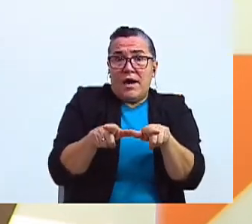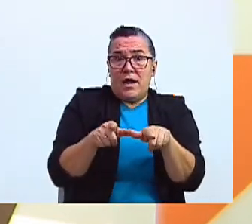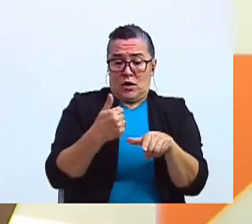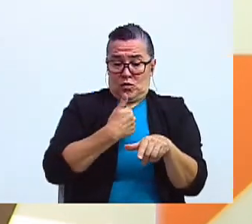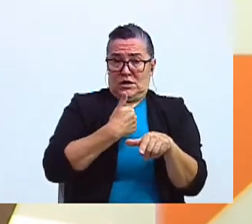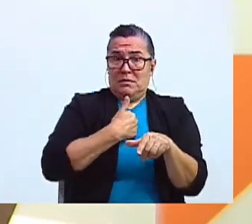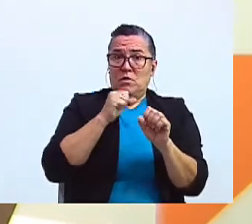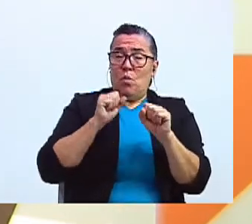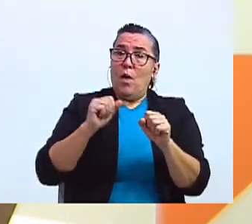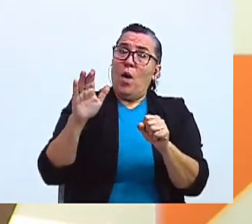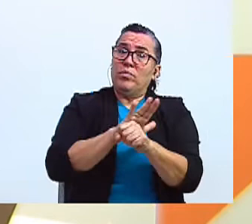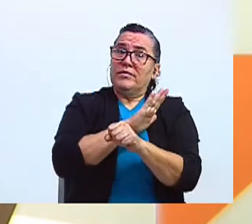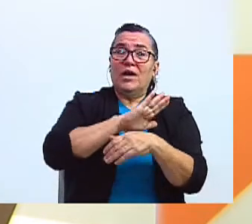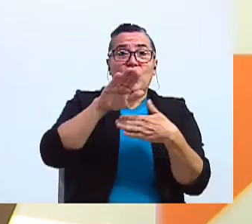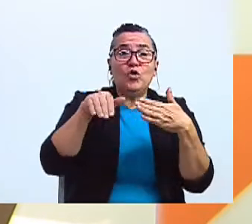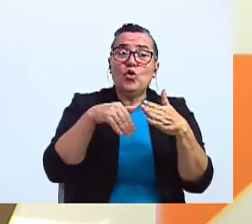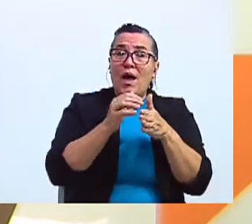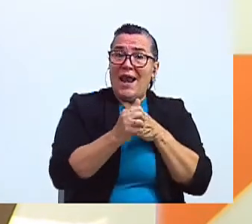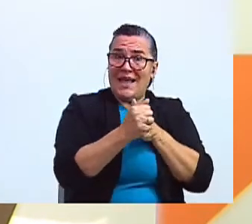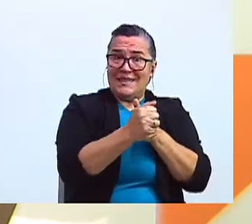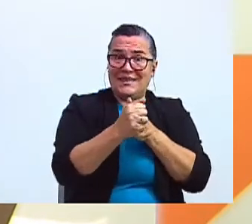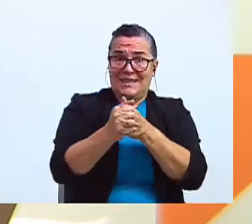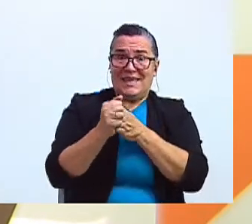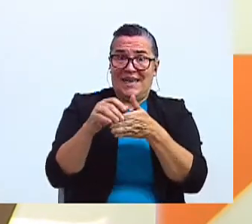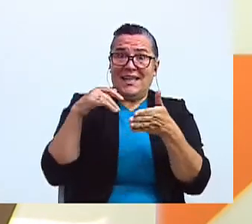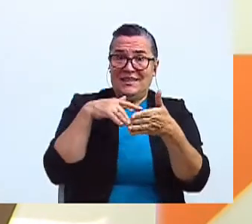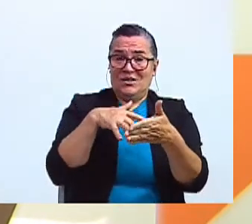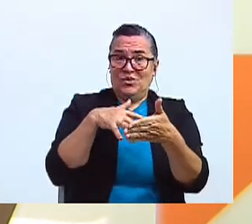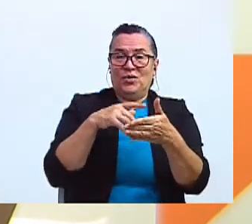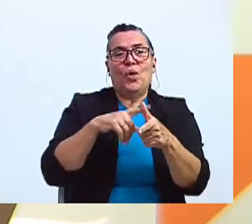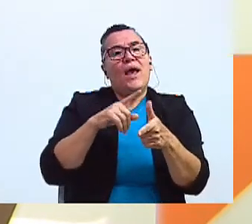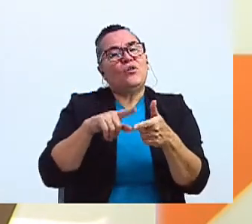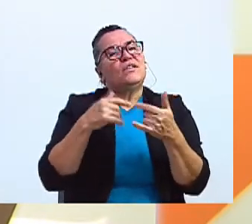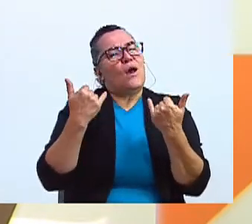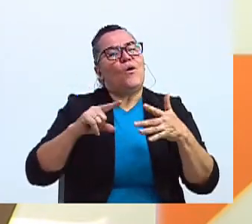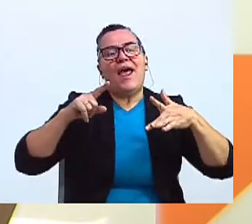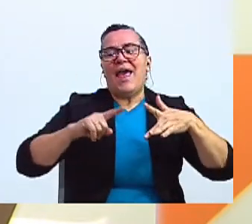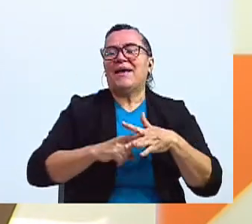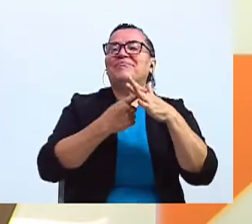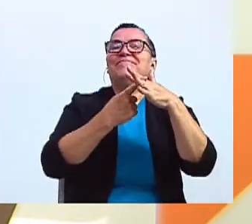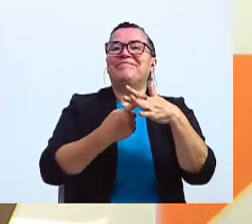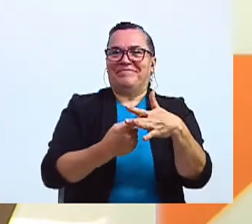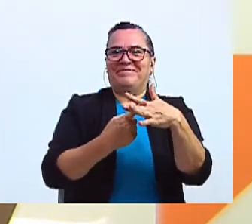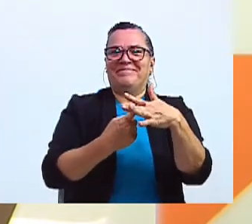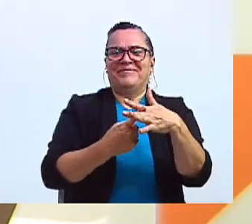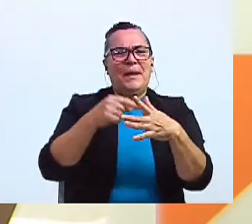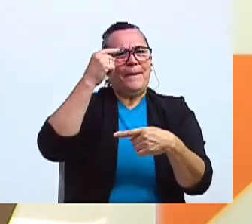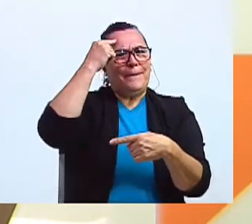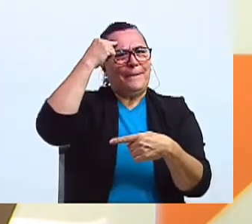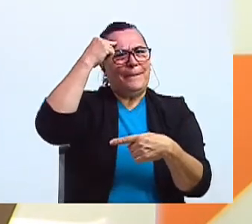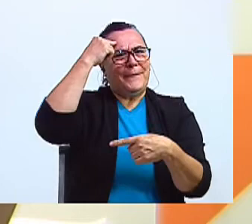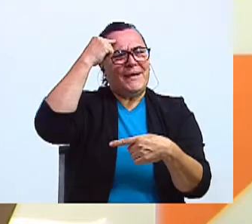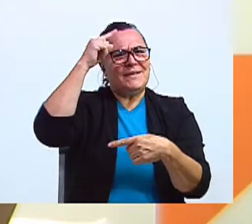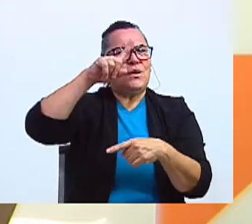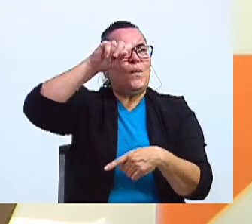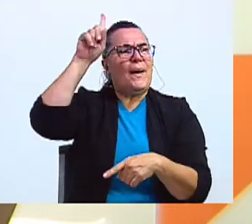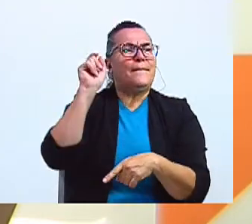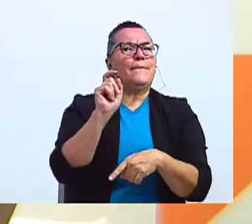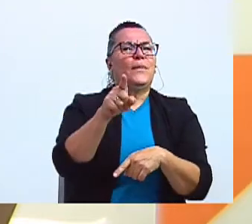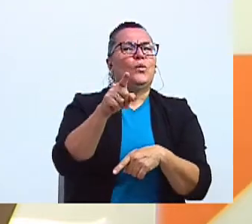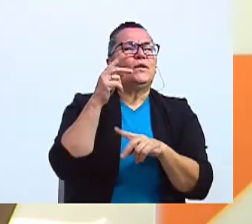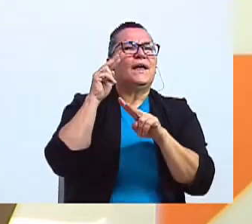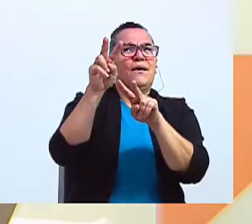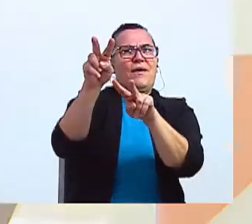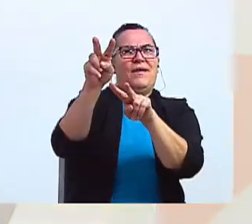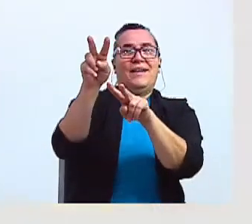guys. Okay, so let's start. Let's think about this question you are going to see